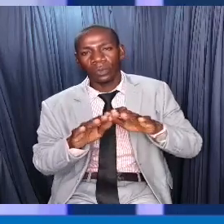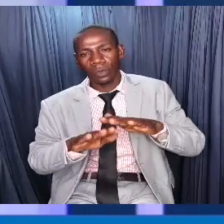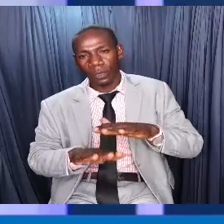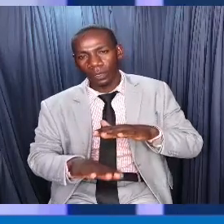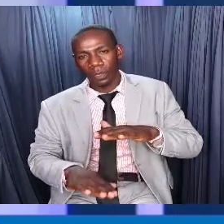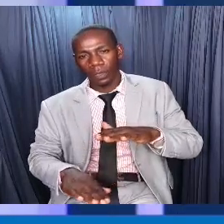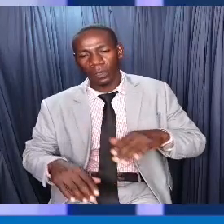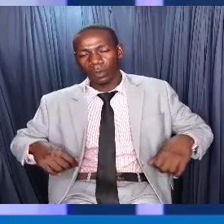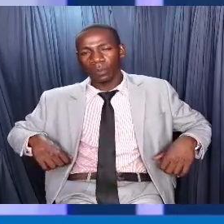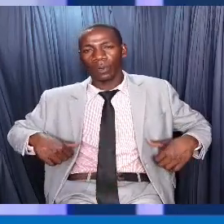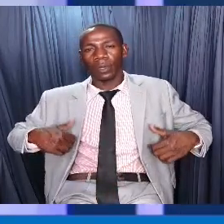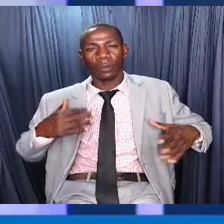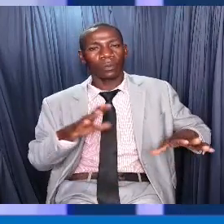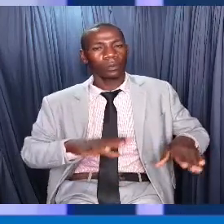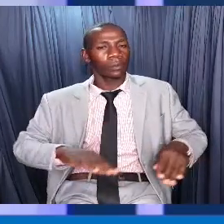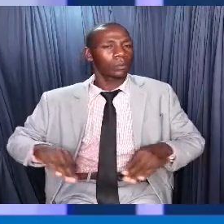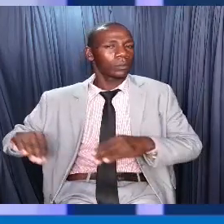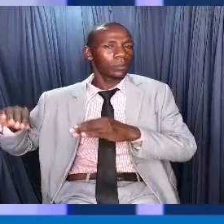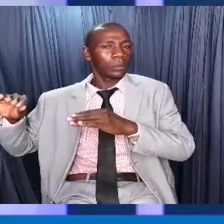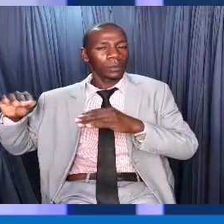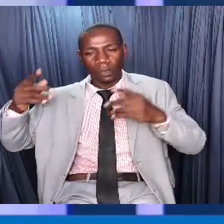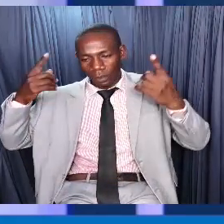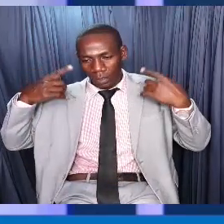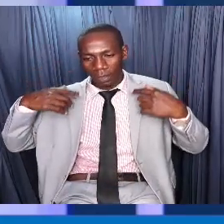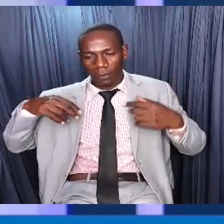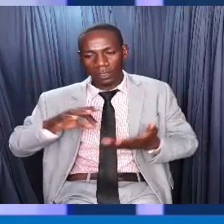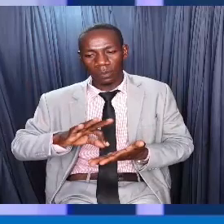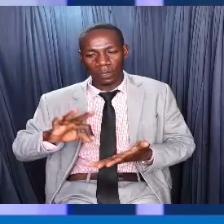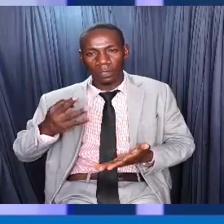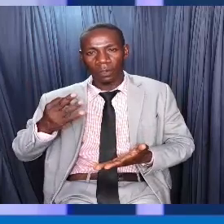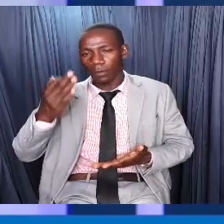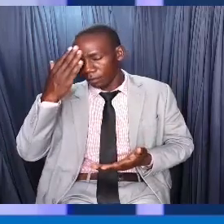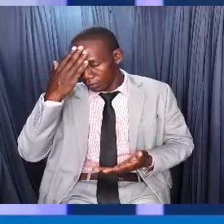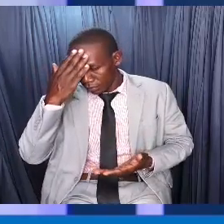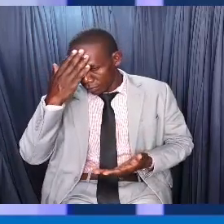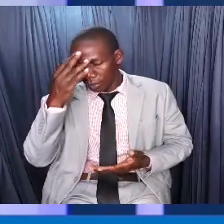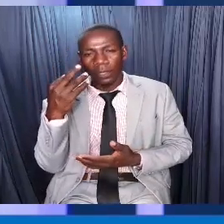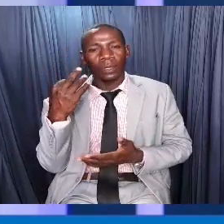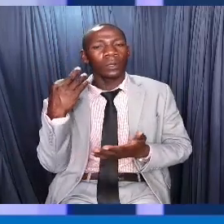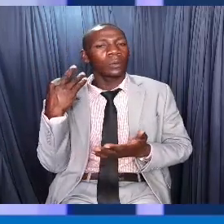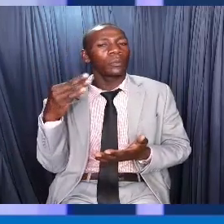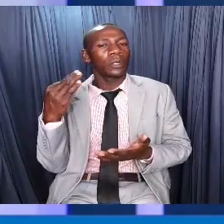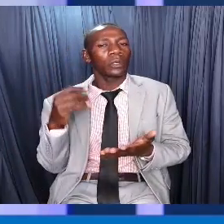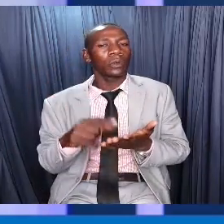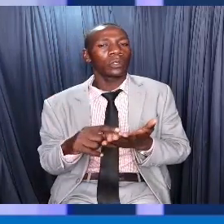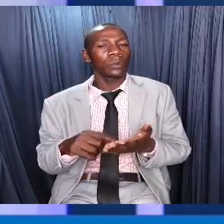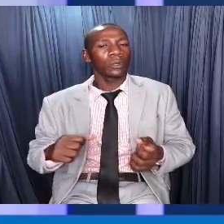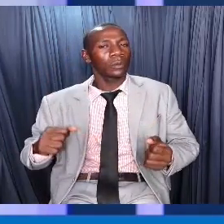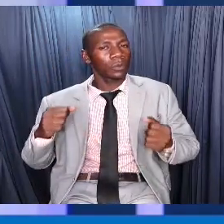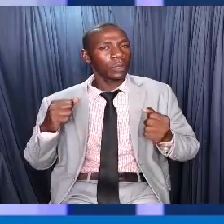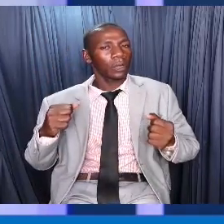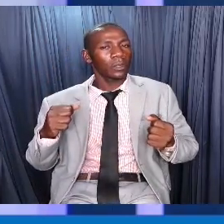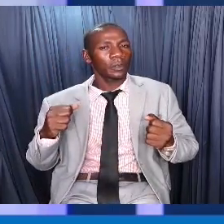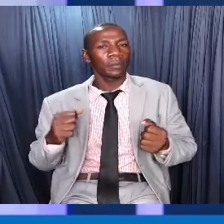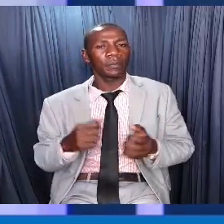roho ya kiburi kaondoka. The spirit of pride went away from him. Akavaa roho ya unyenyekevu. Then he had the spirit of humility. Akahubiri injili kwa nguvu zote. He ministered the gospel with